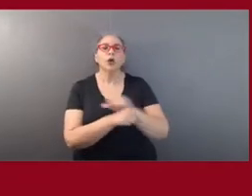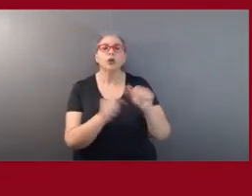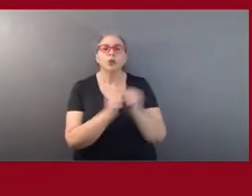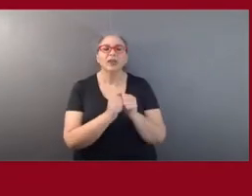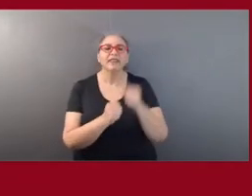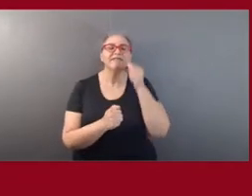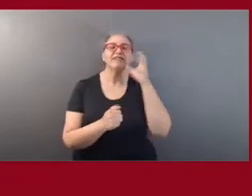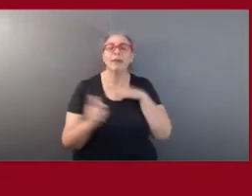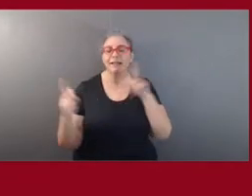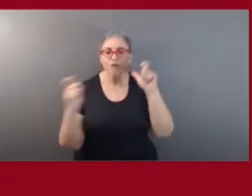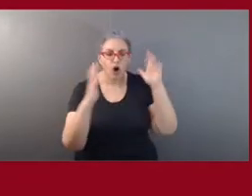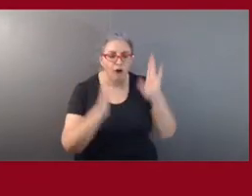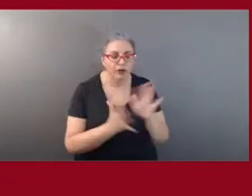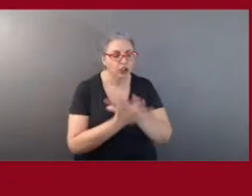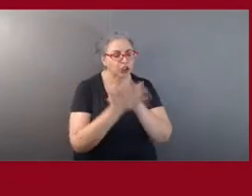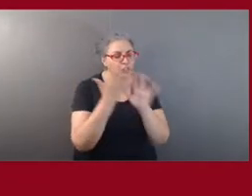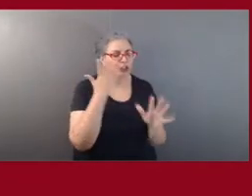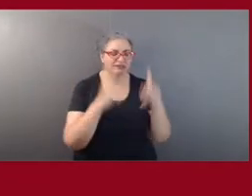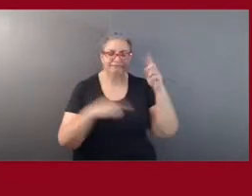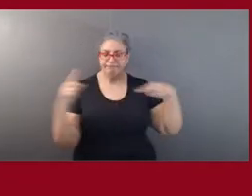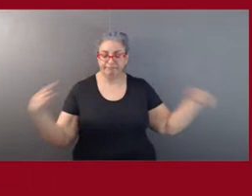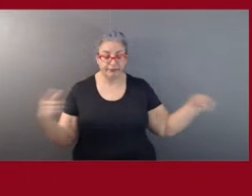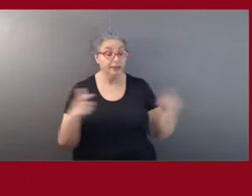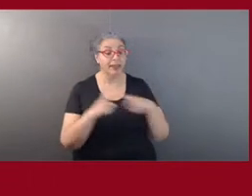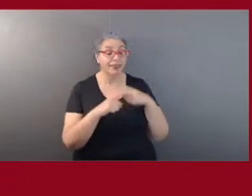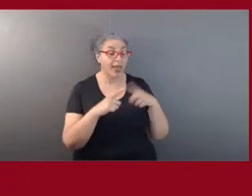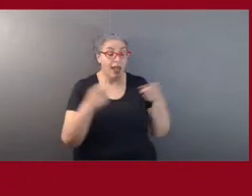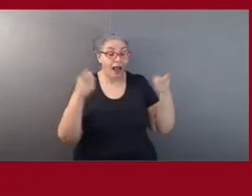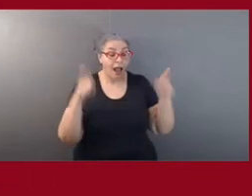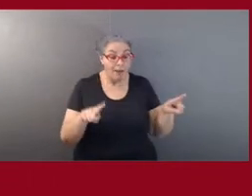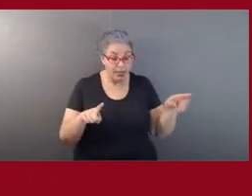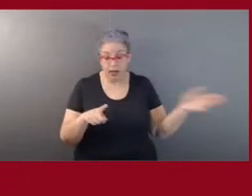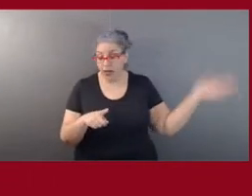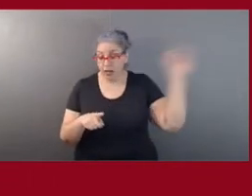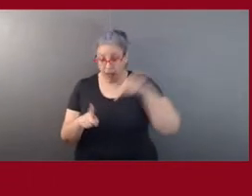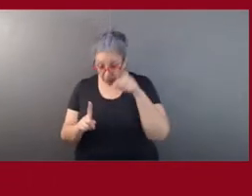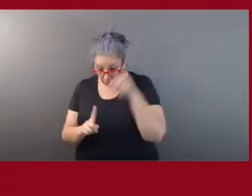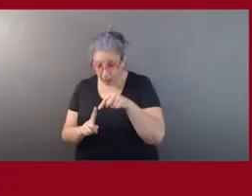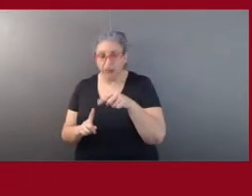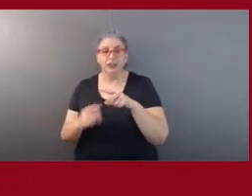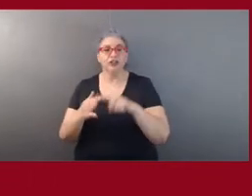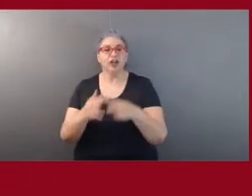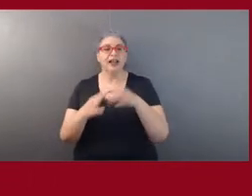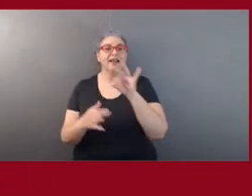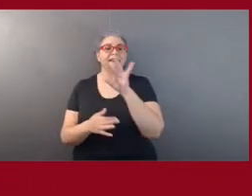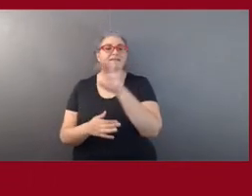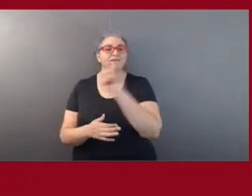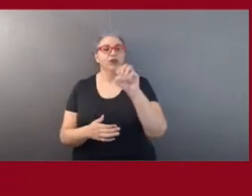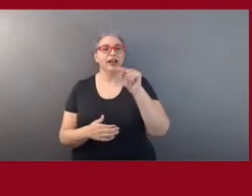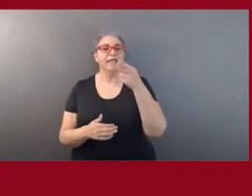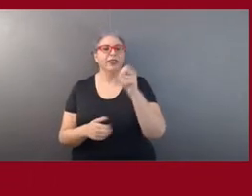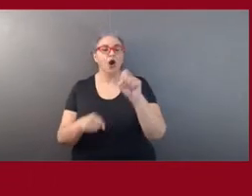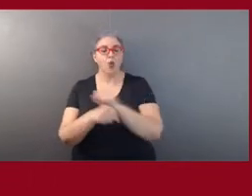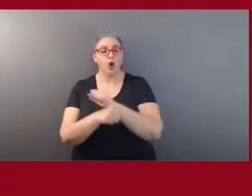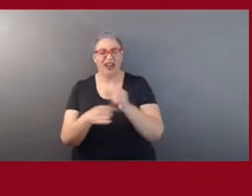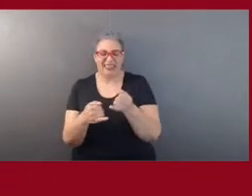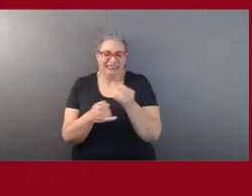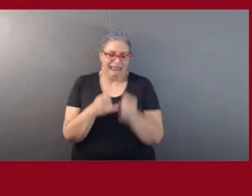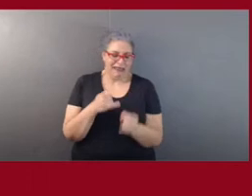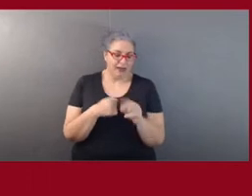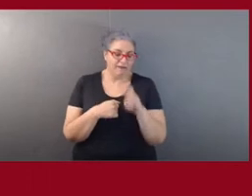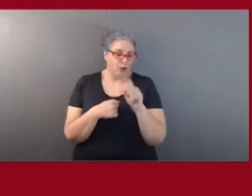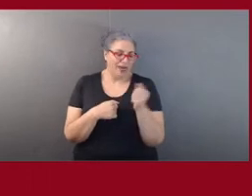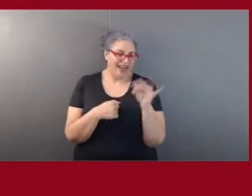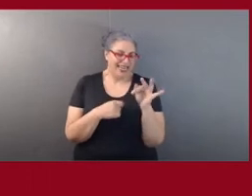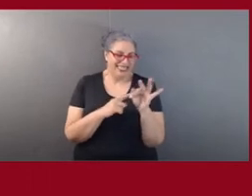like female photographers, all these different ones, and then landed at Free the Work in the end of 2019, and have just